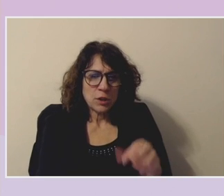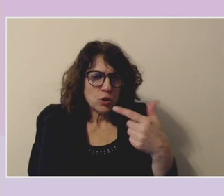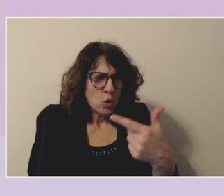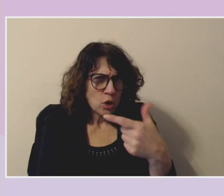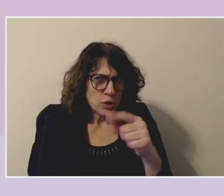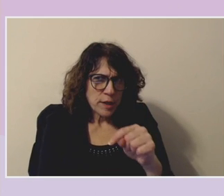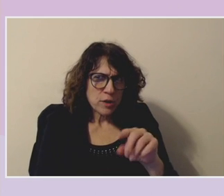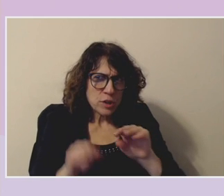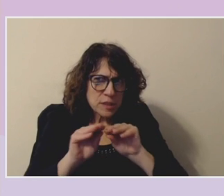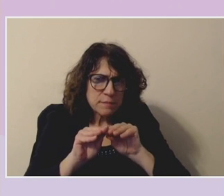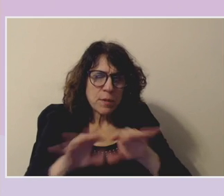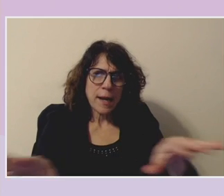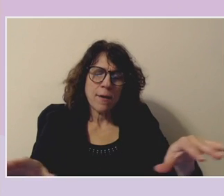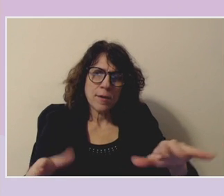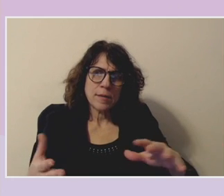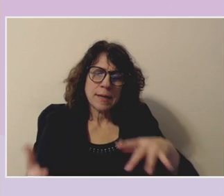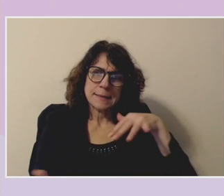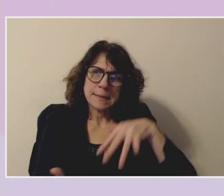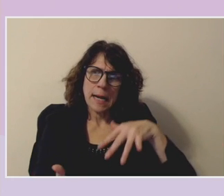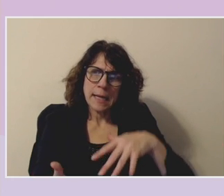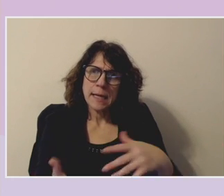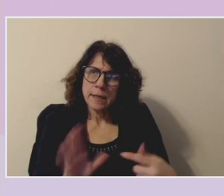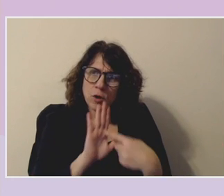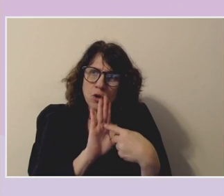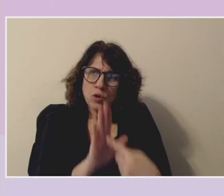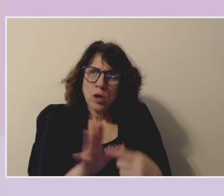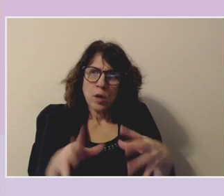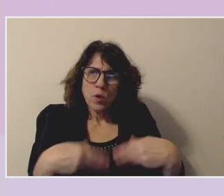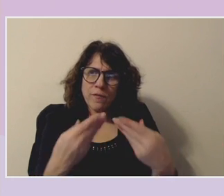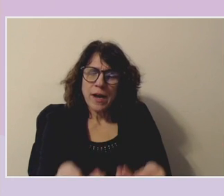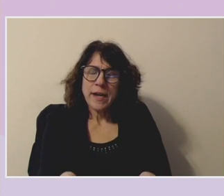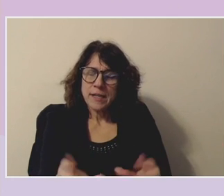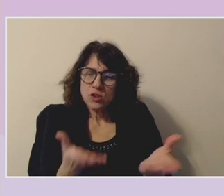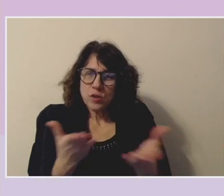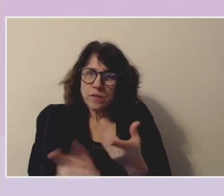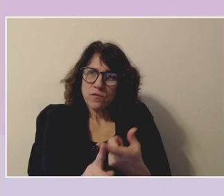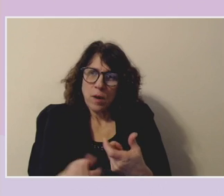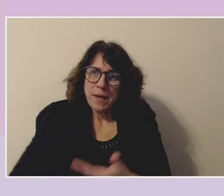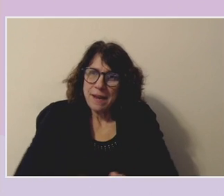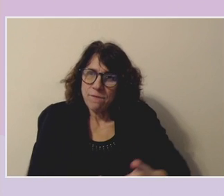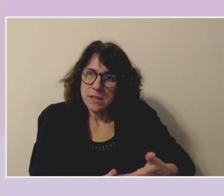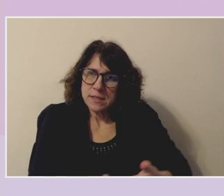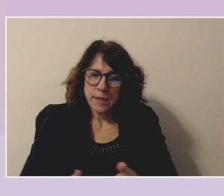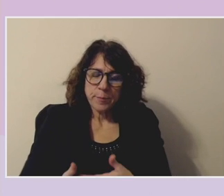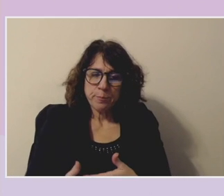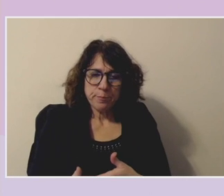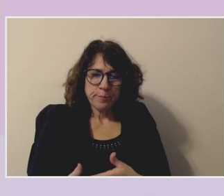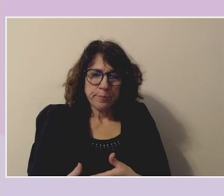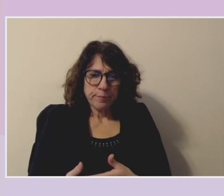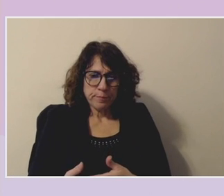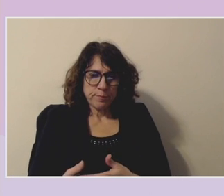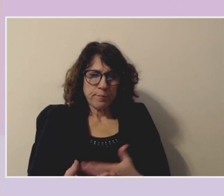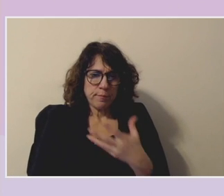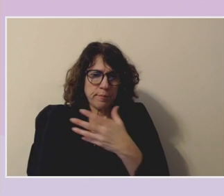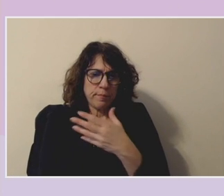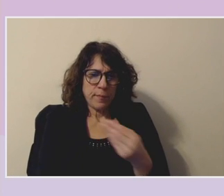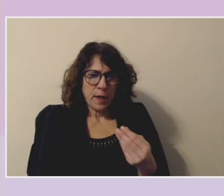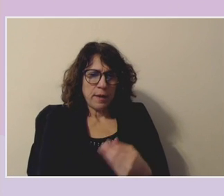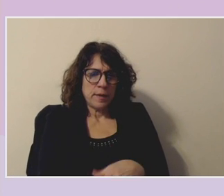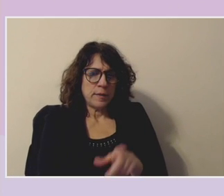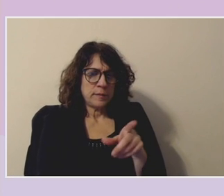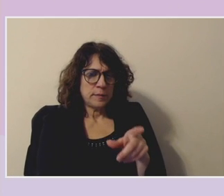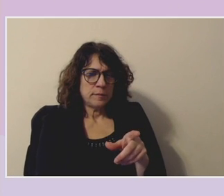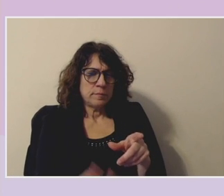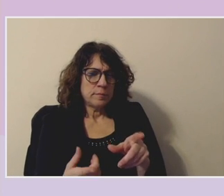paper that talked about providing these services from infancy, right? And in the dyad, but really well-being and